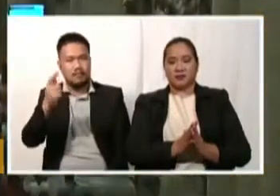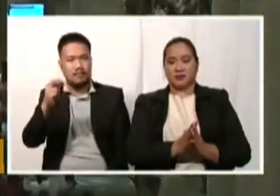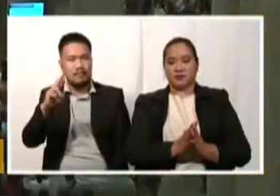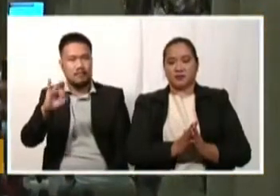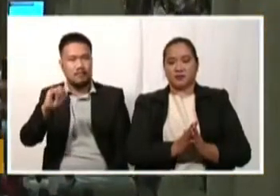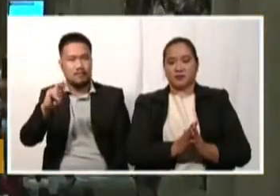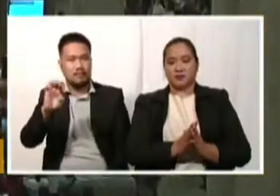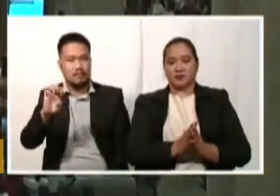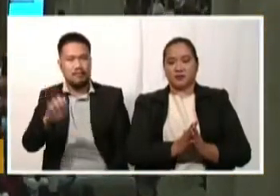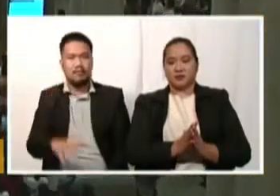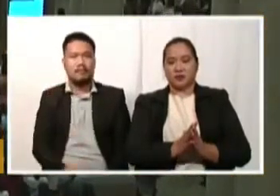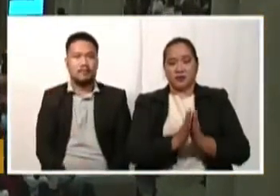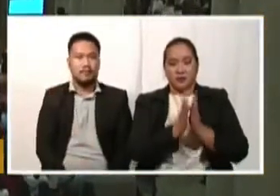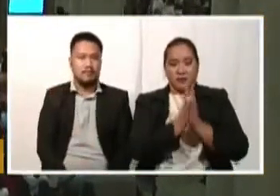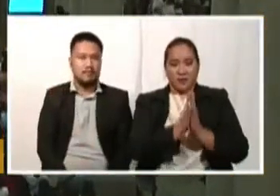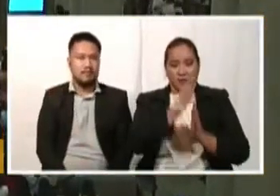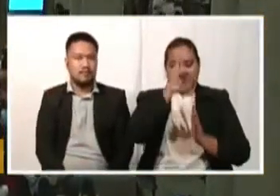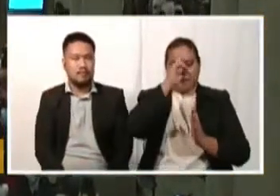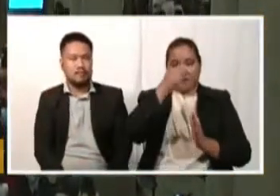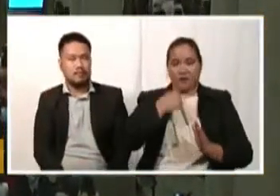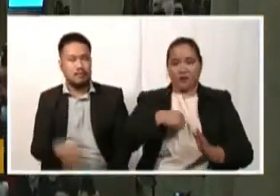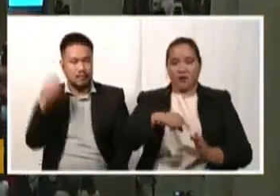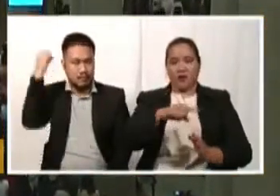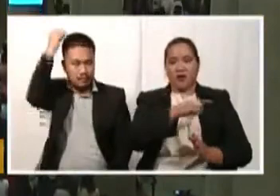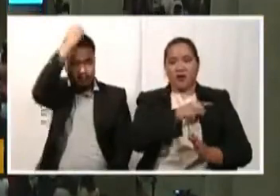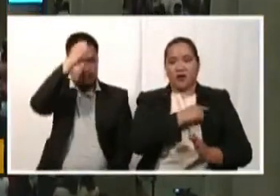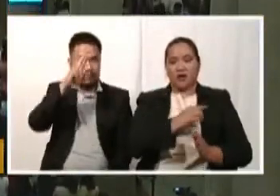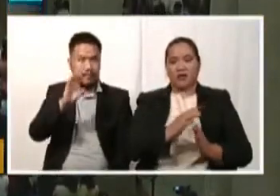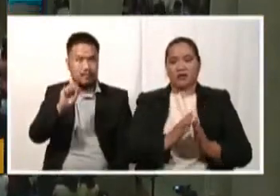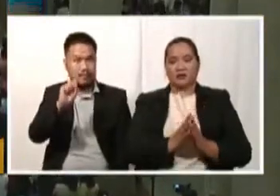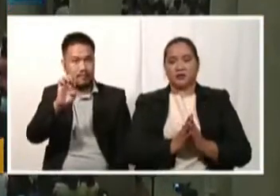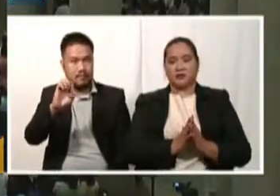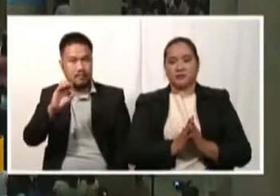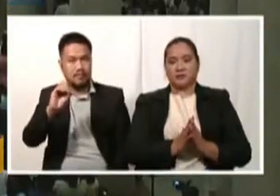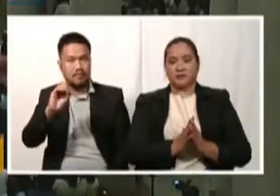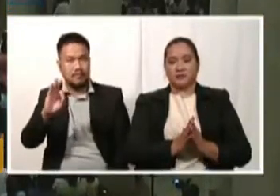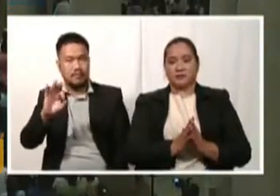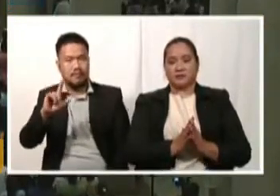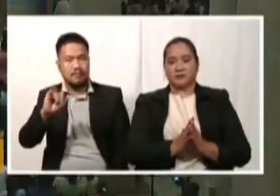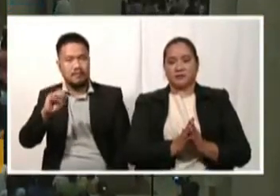Catherine, Saint Rose of Lima.